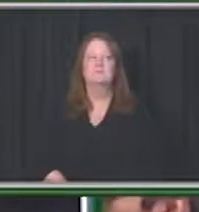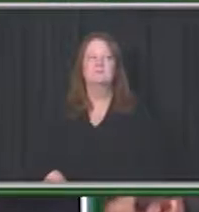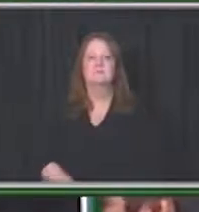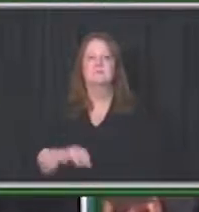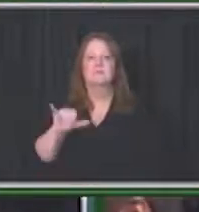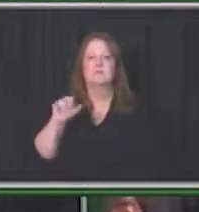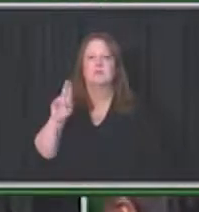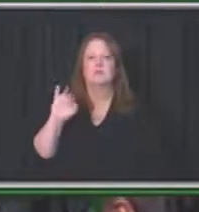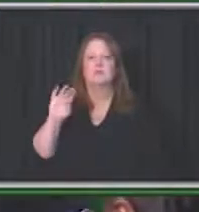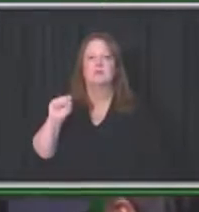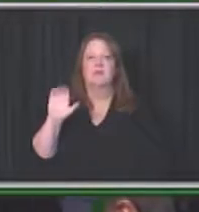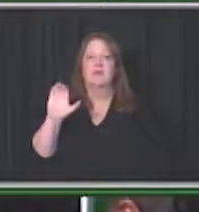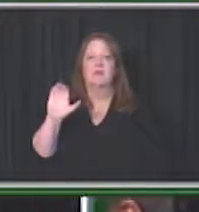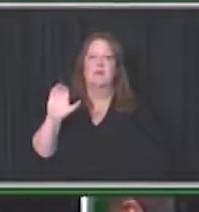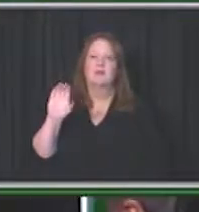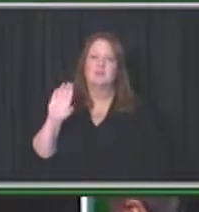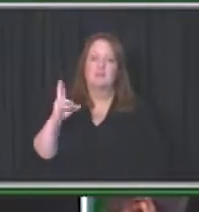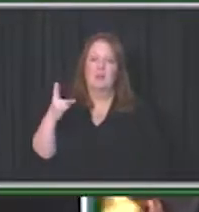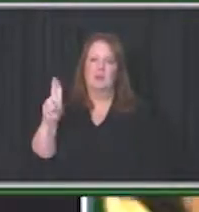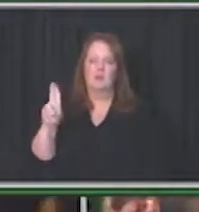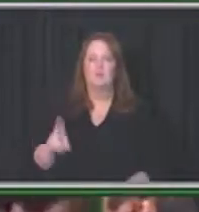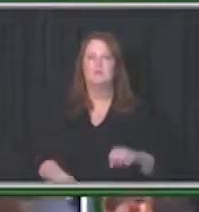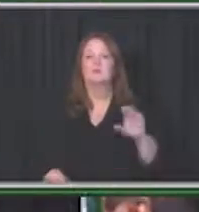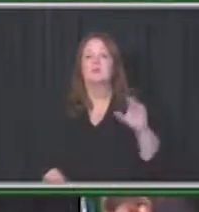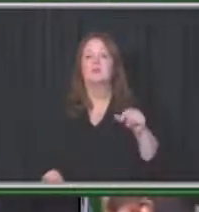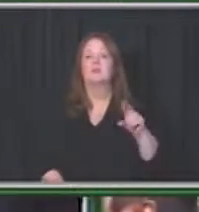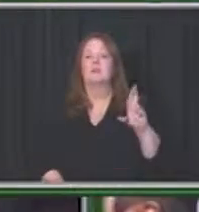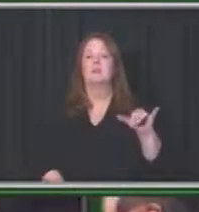Yoon Seychelles. Gary Ochoa.